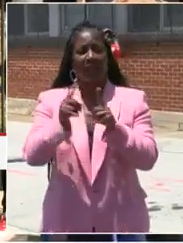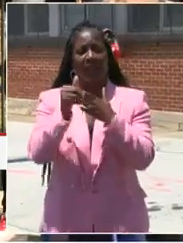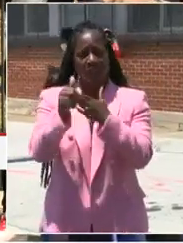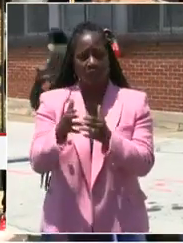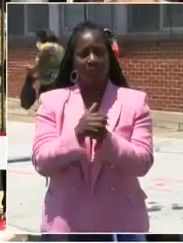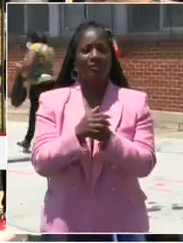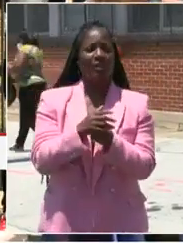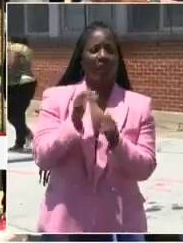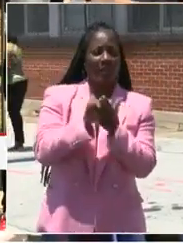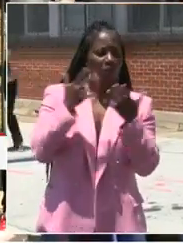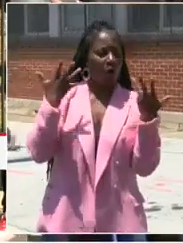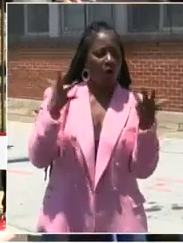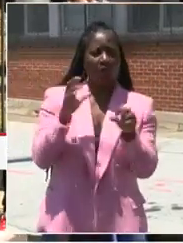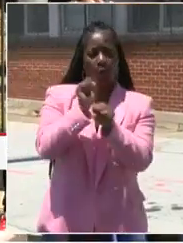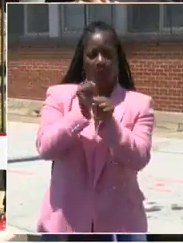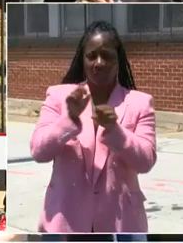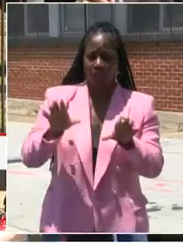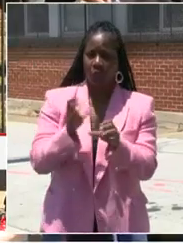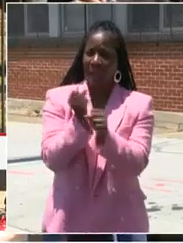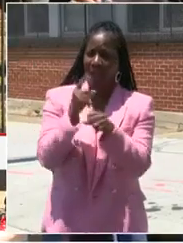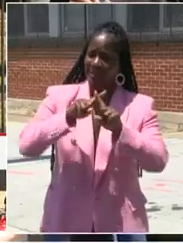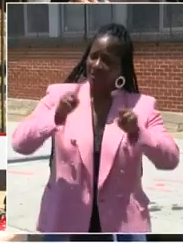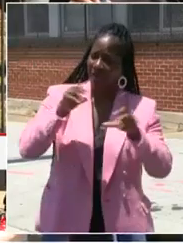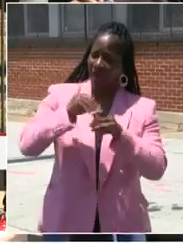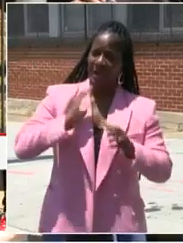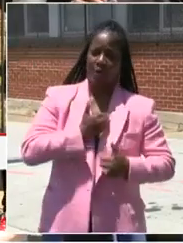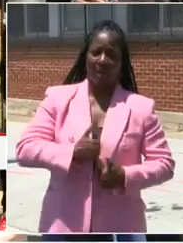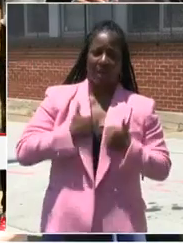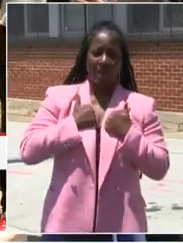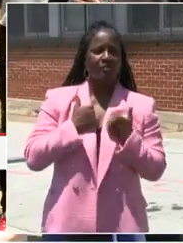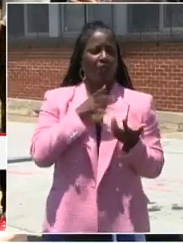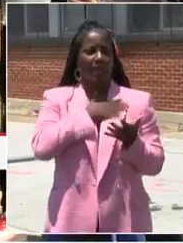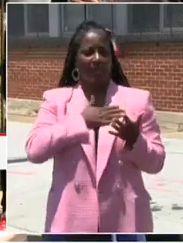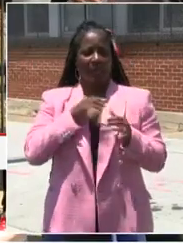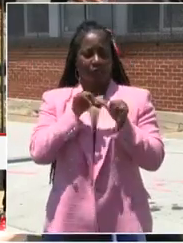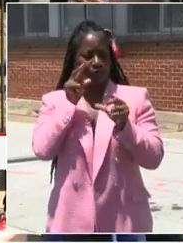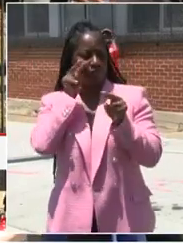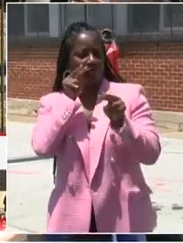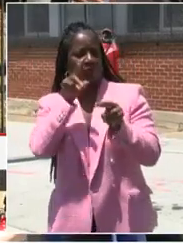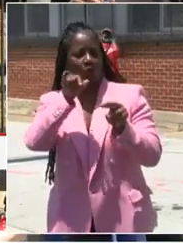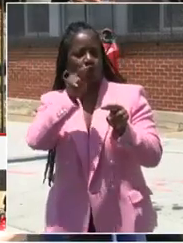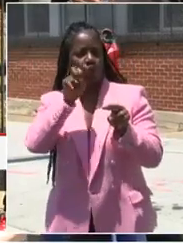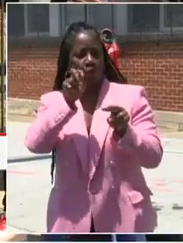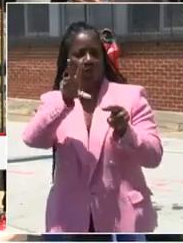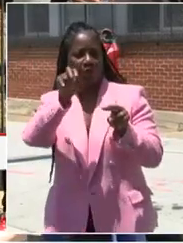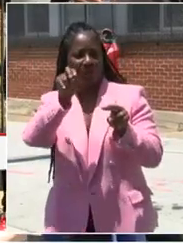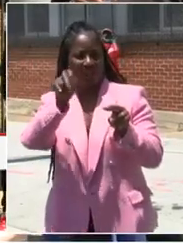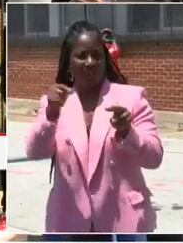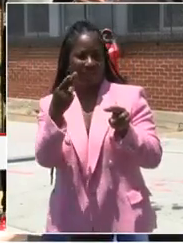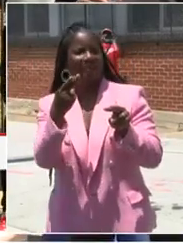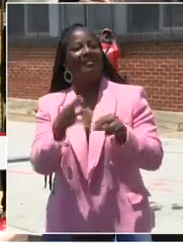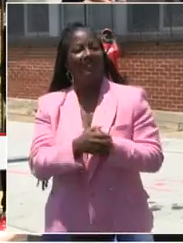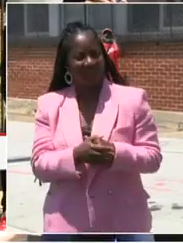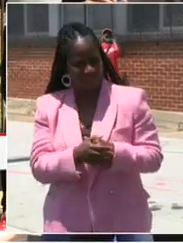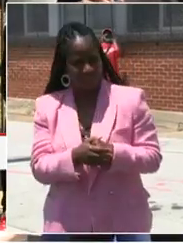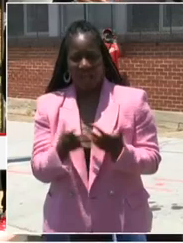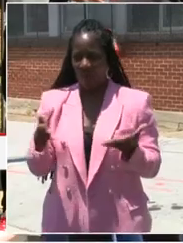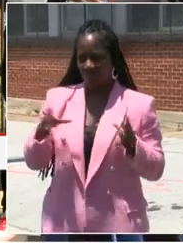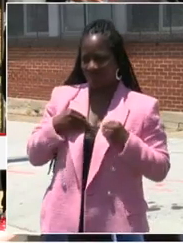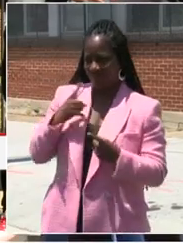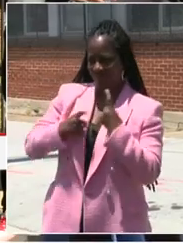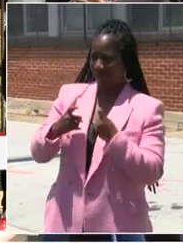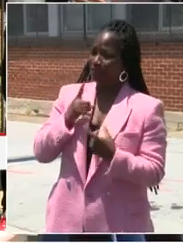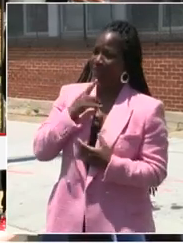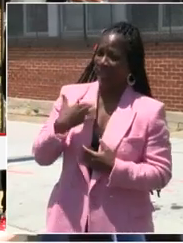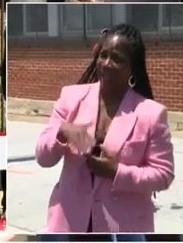who are already working to make a difference in our lives. So stay tuned for June 30th. Okay, I'll take a few questions because it's